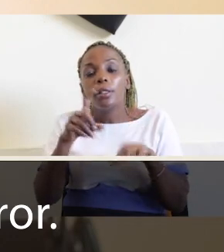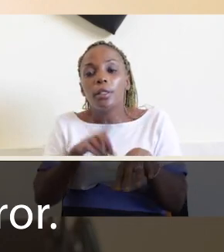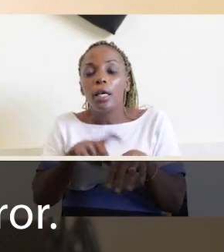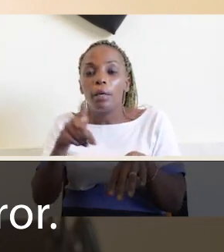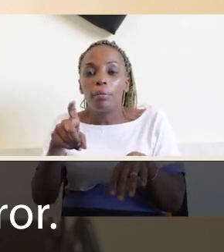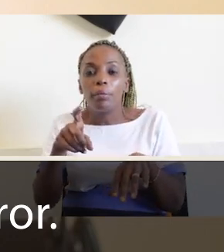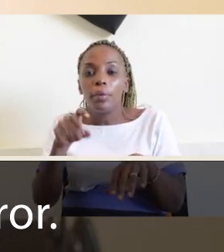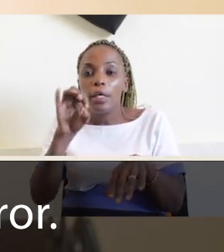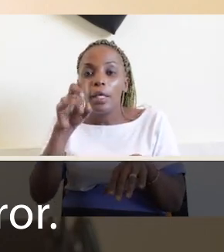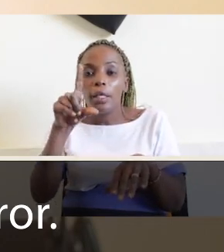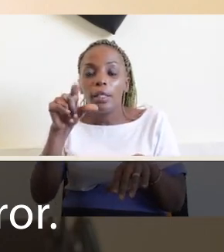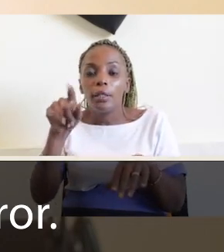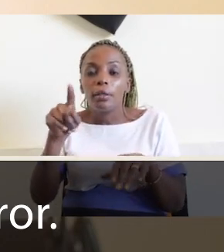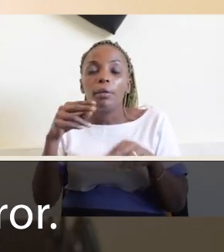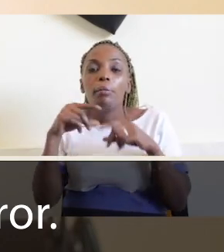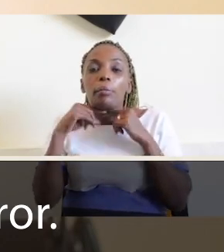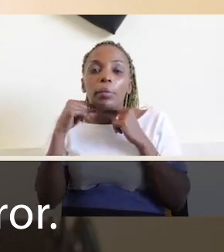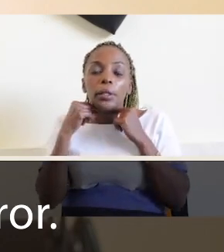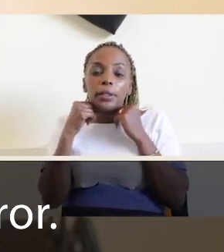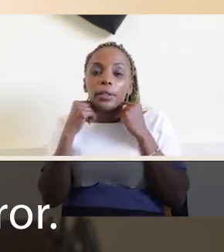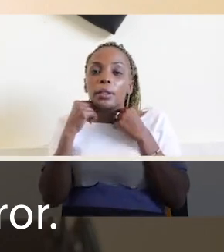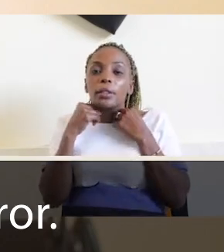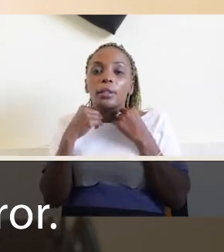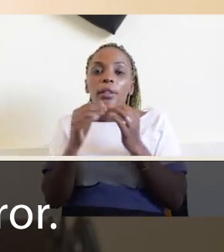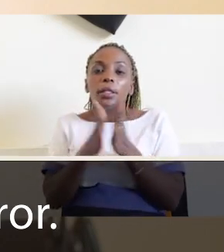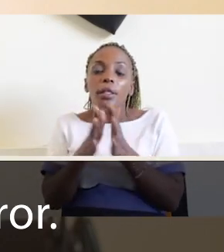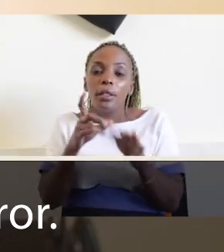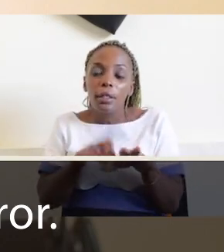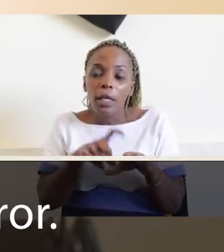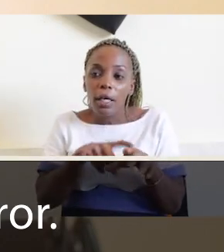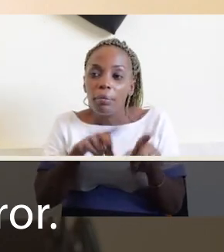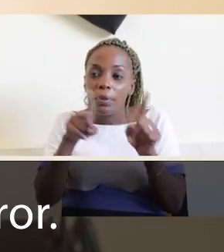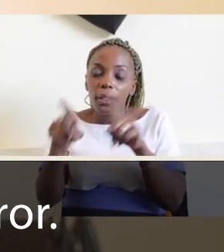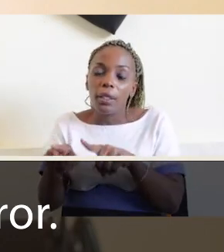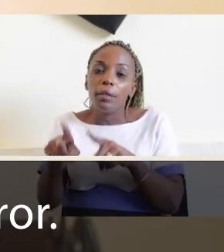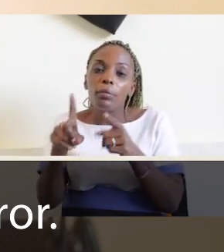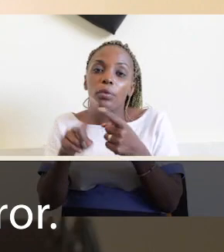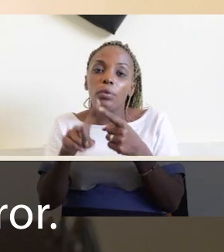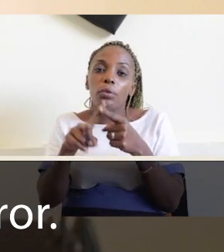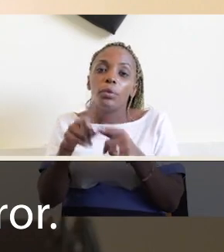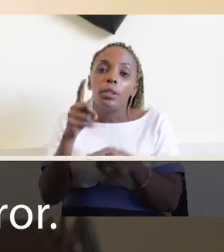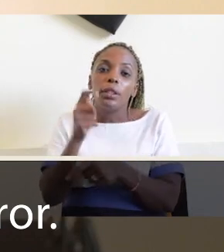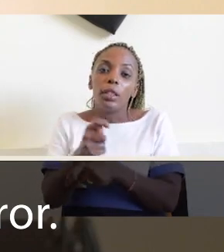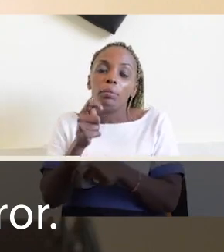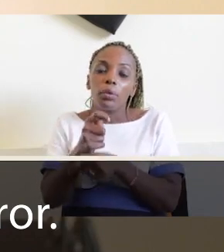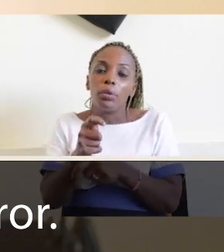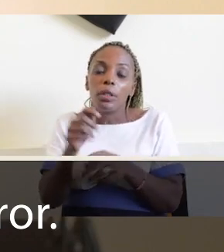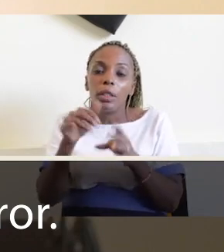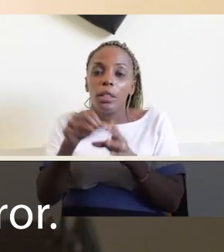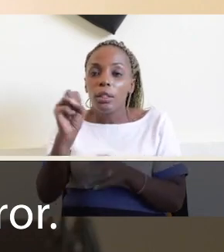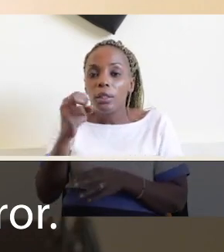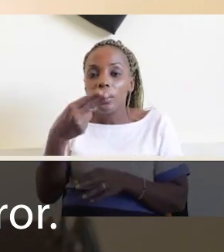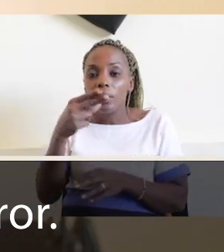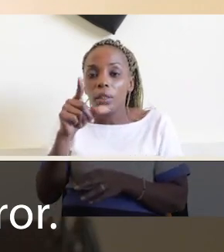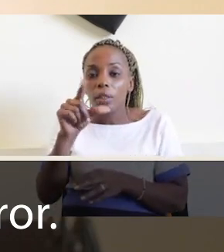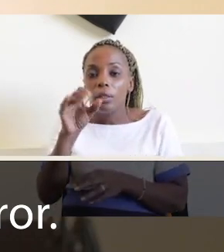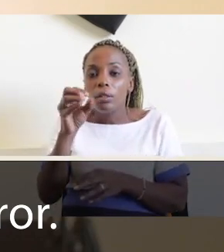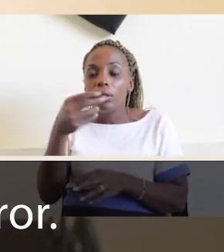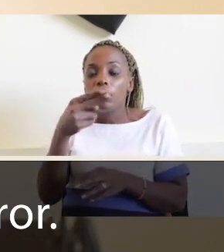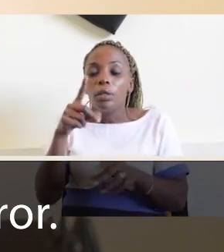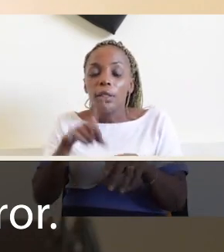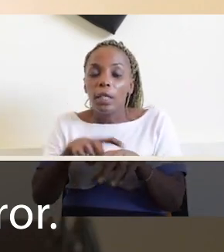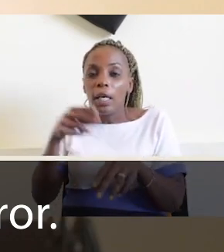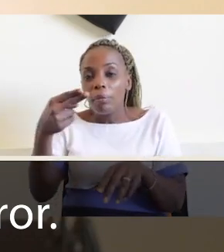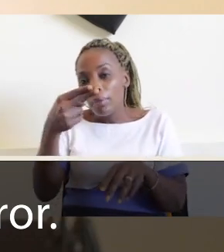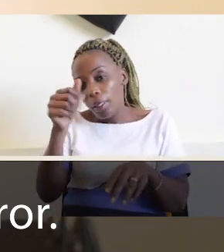priest at that time, and when they came into the temple in Shiloh, when Hannah